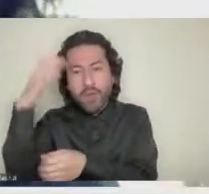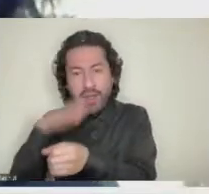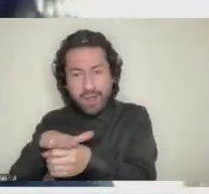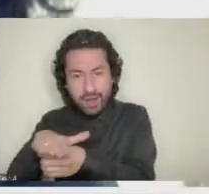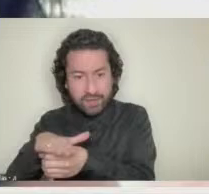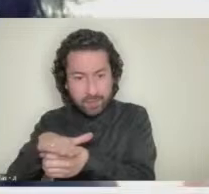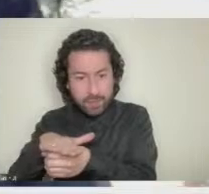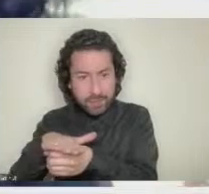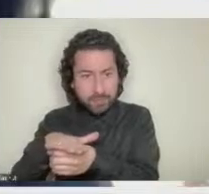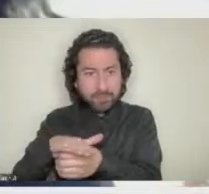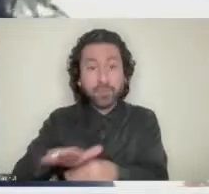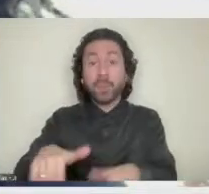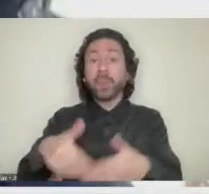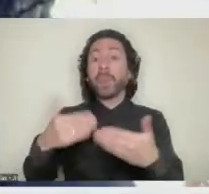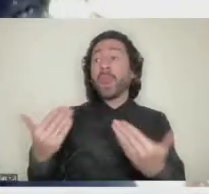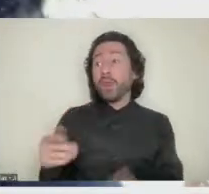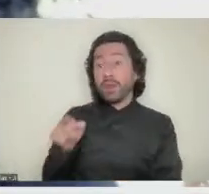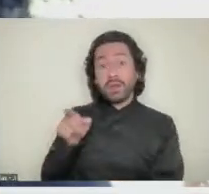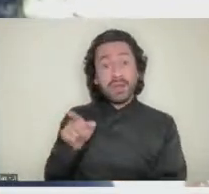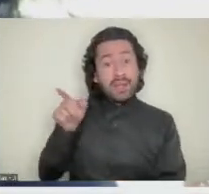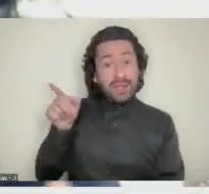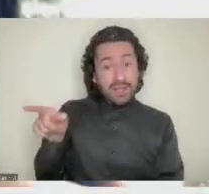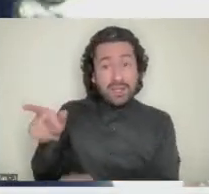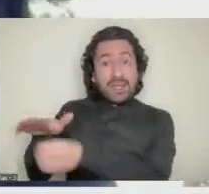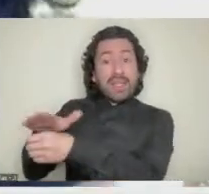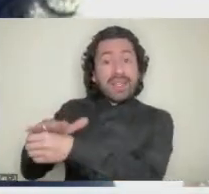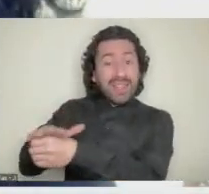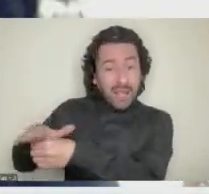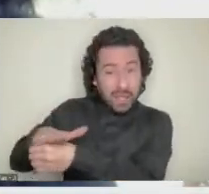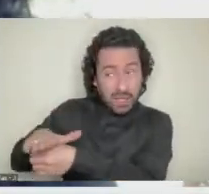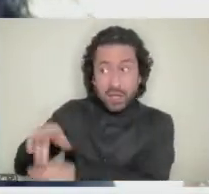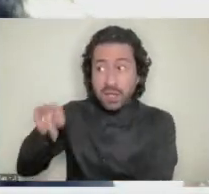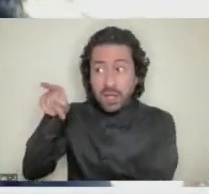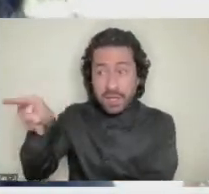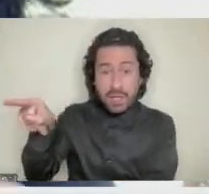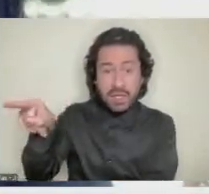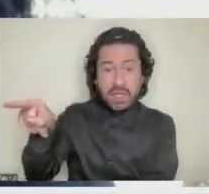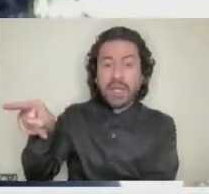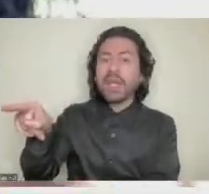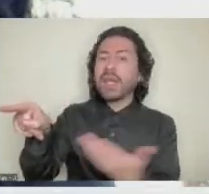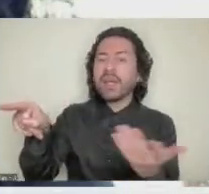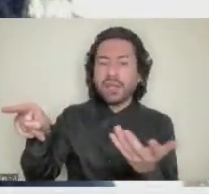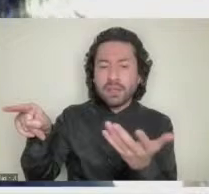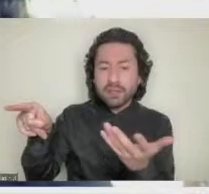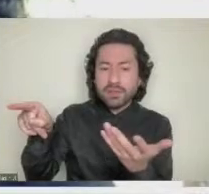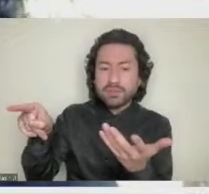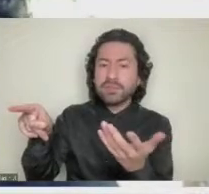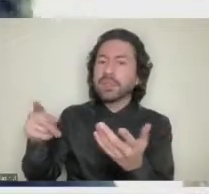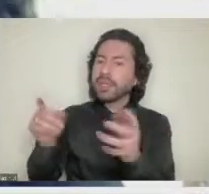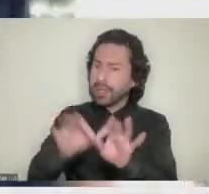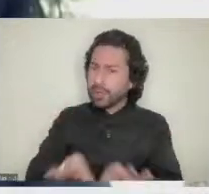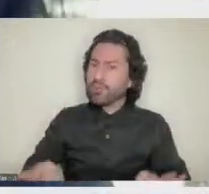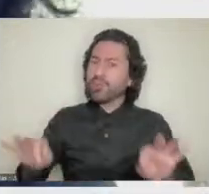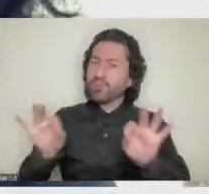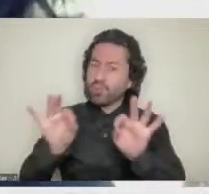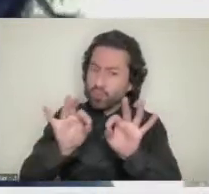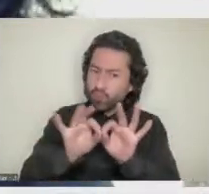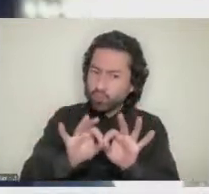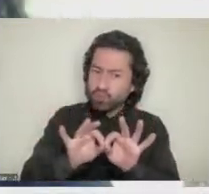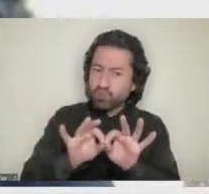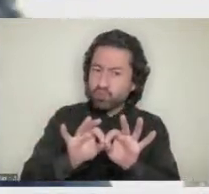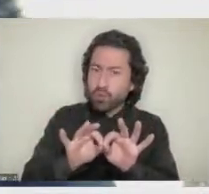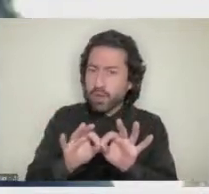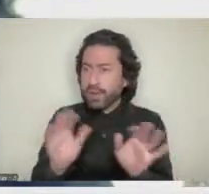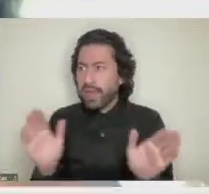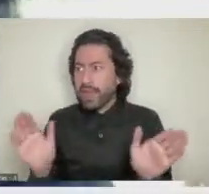Departments that act within territories and also within territories, and this was outlined by Undersecretary said there is an important